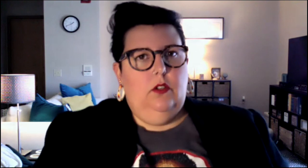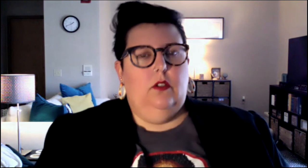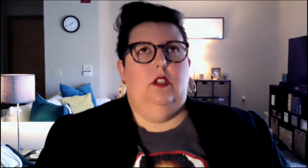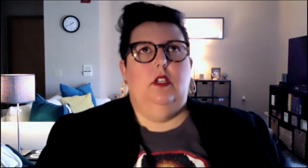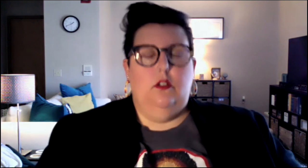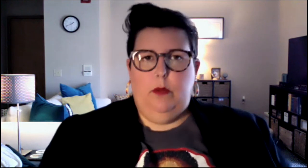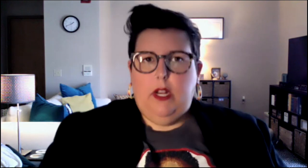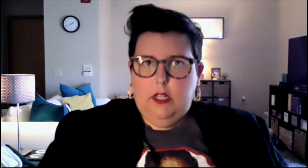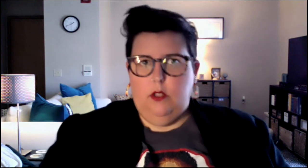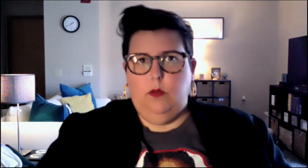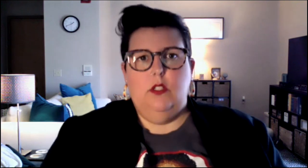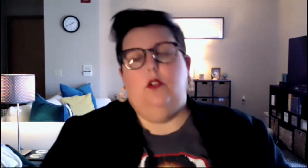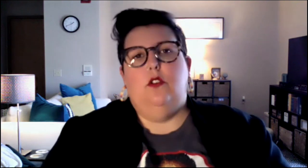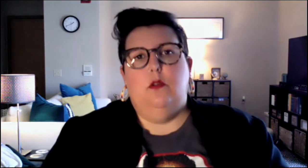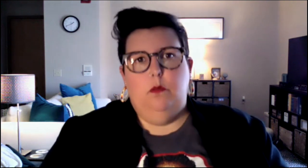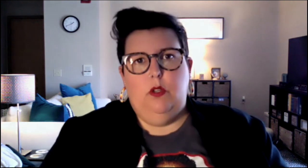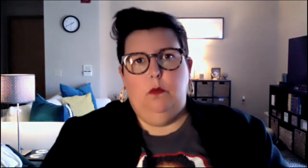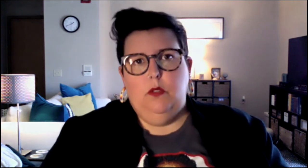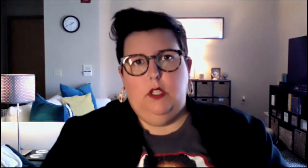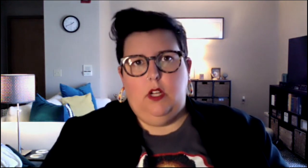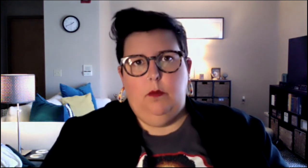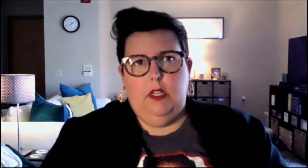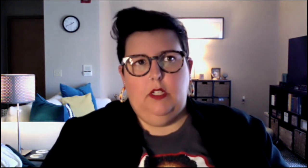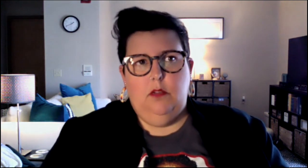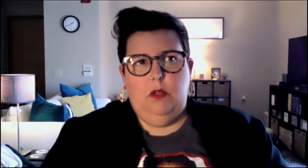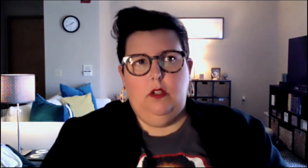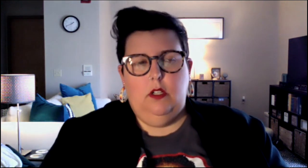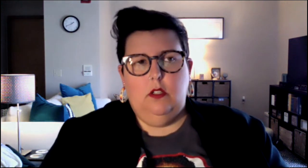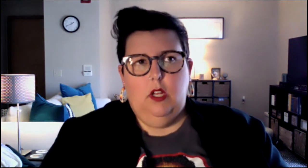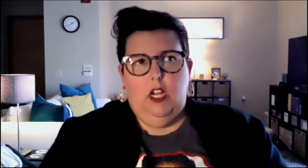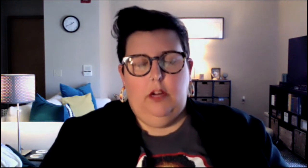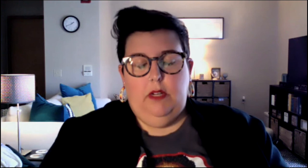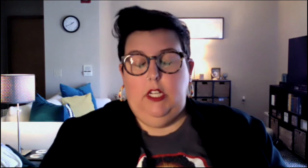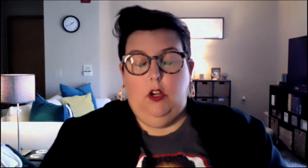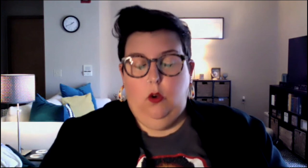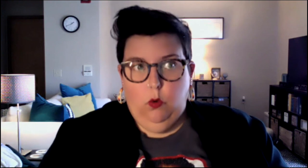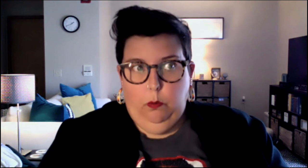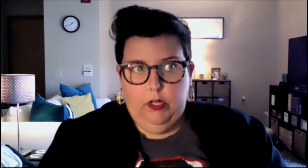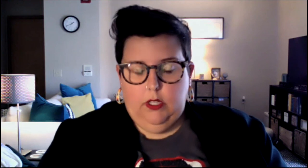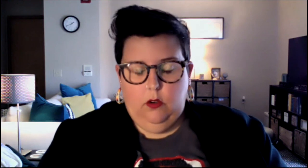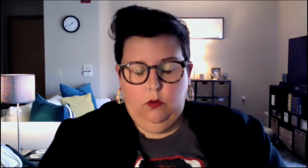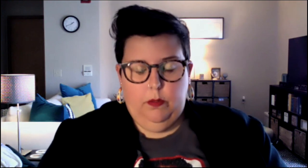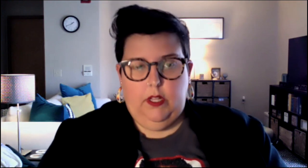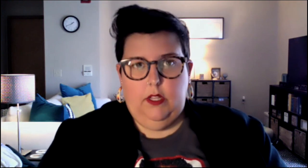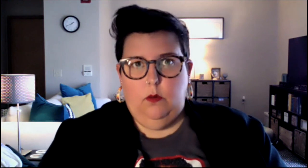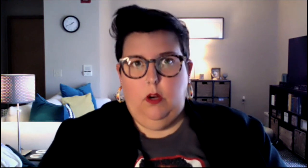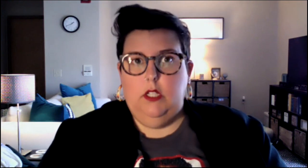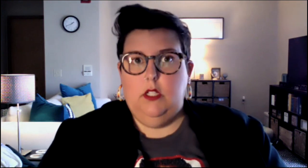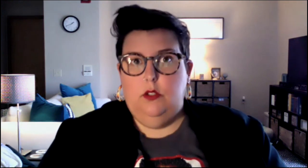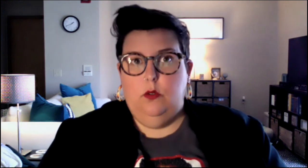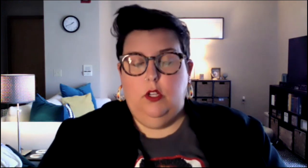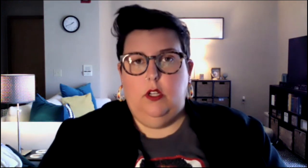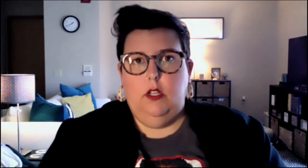know, you know, depending on the researcher, you know, most that are coming into communities, I mean, you hope that they're wanting